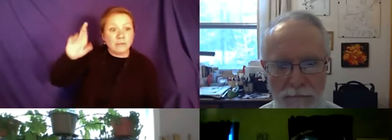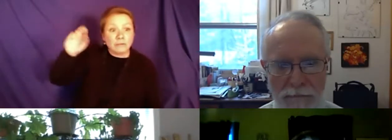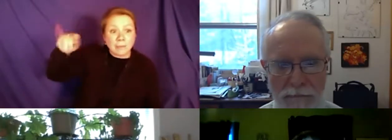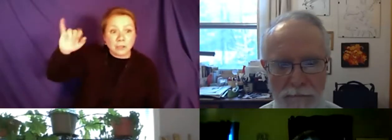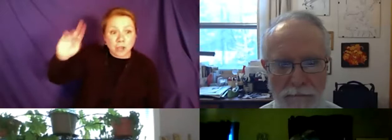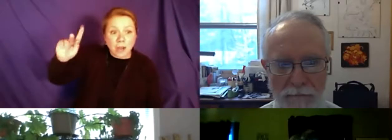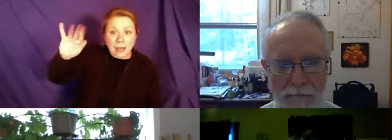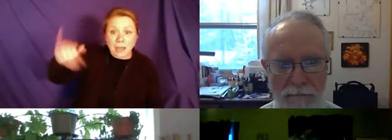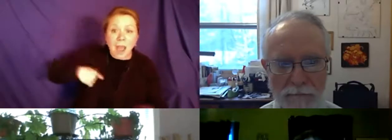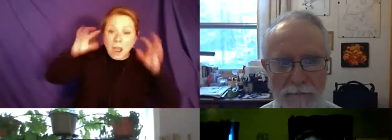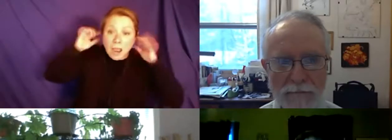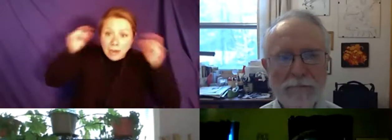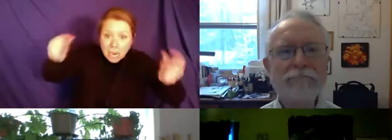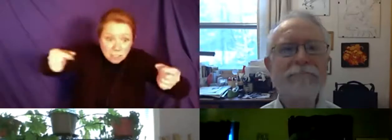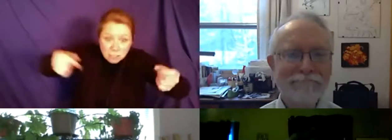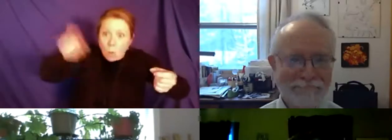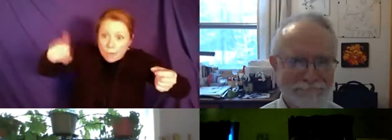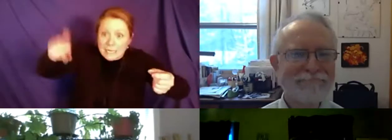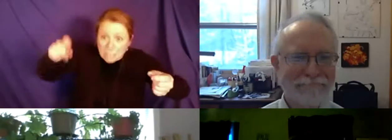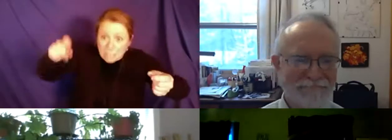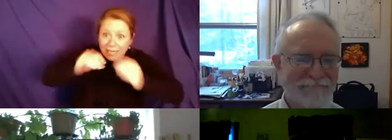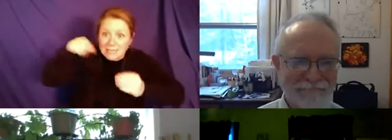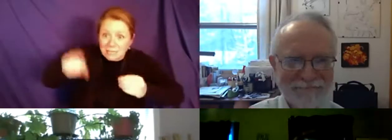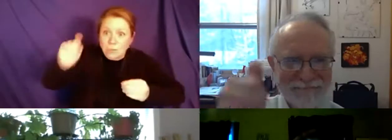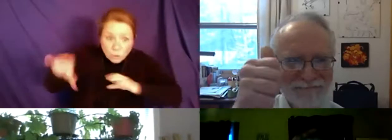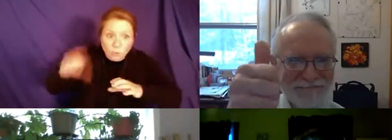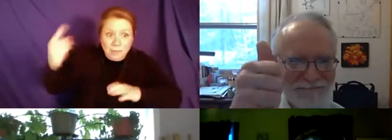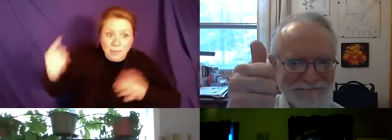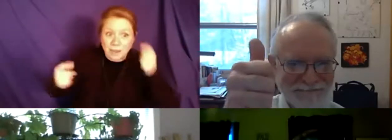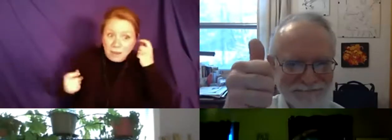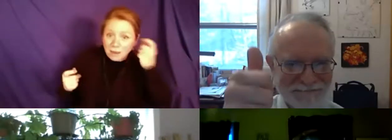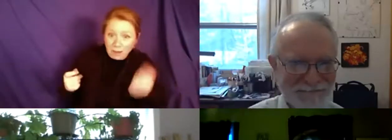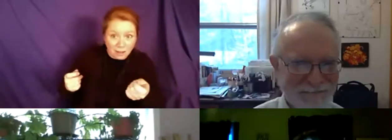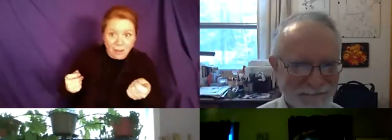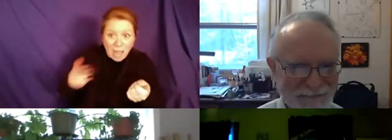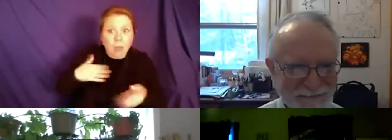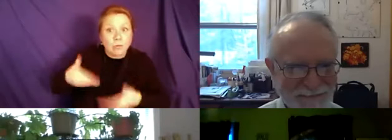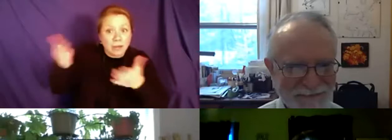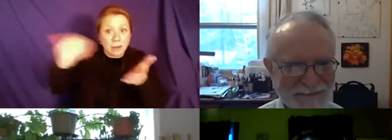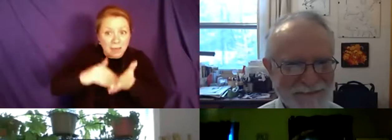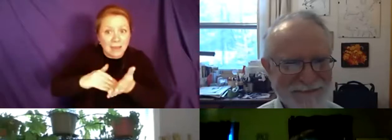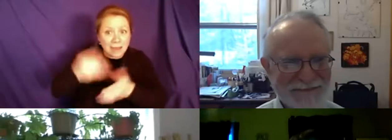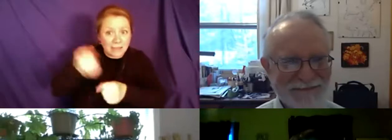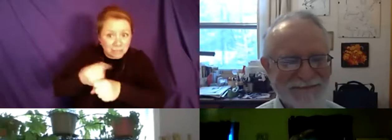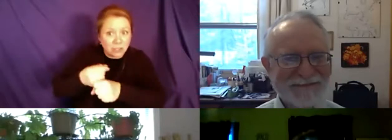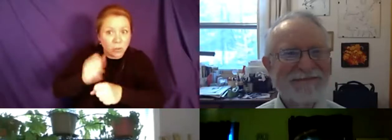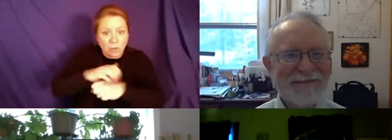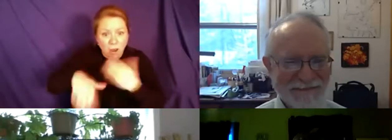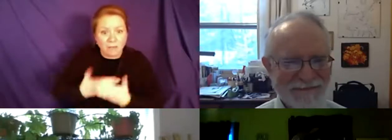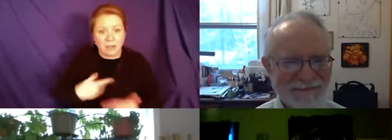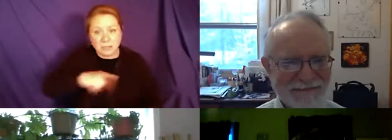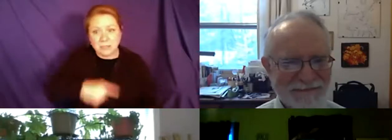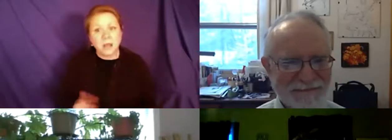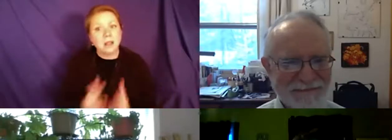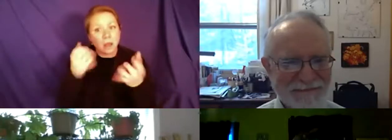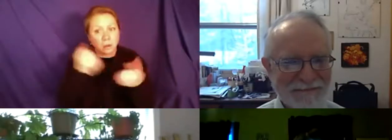cannot agree more that we need to do something about this. So I'll be bringing it up again next year with all of us. There's a